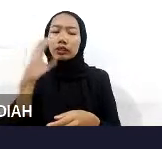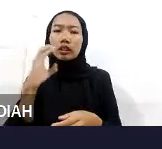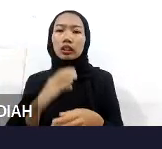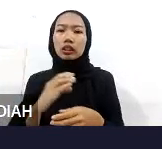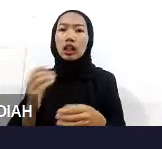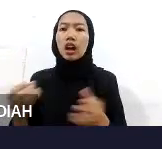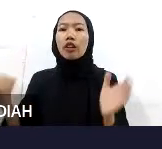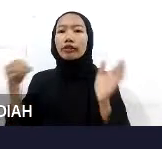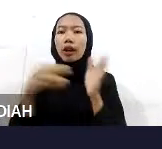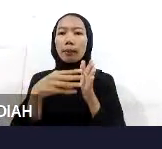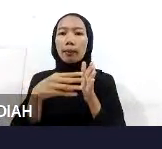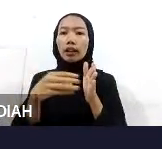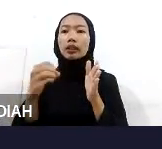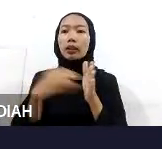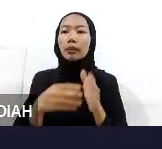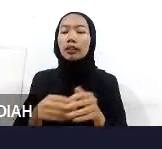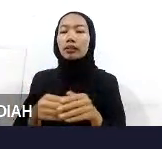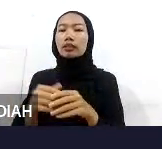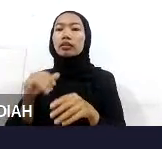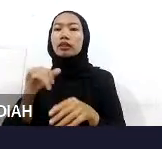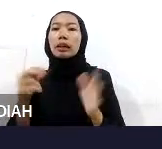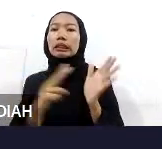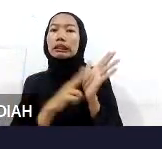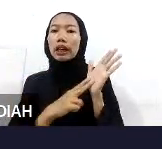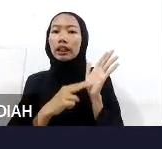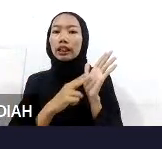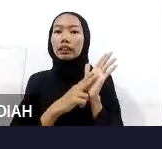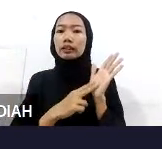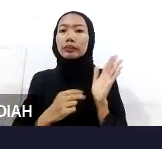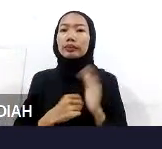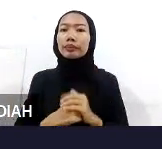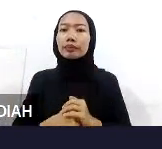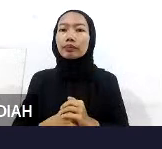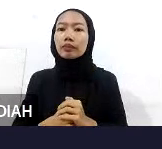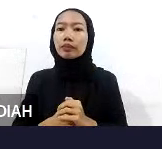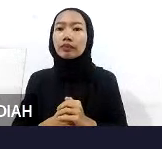this sense of hopelessness,